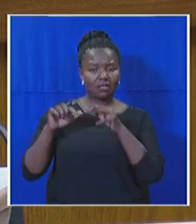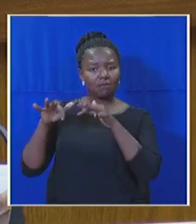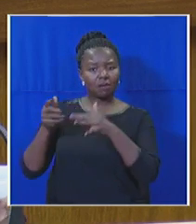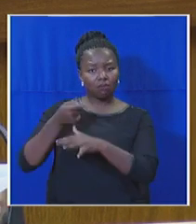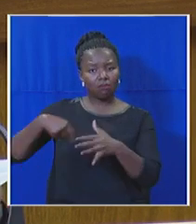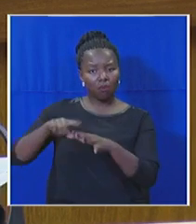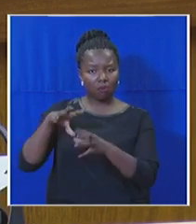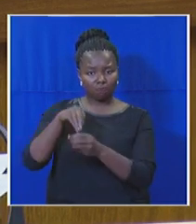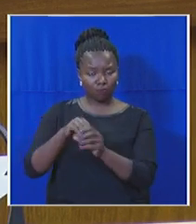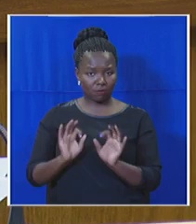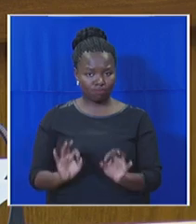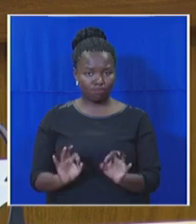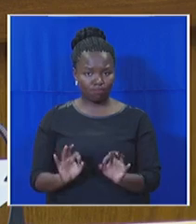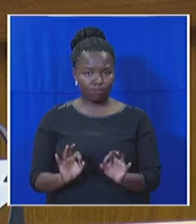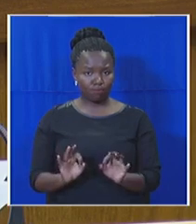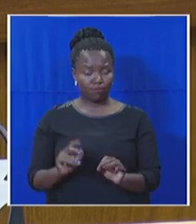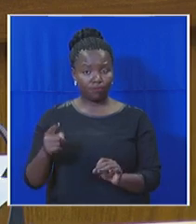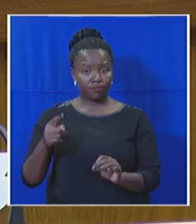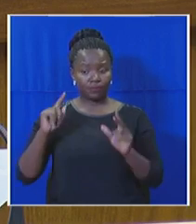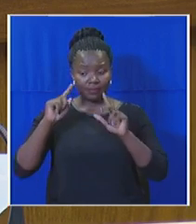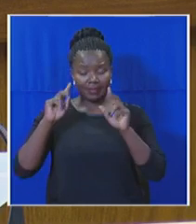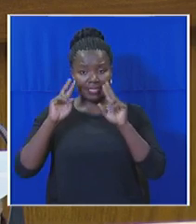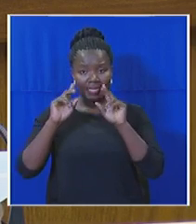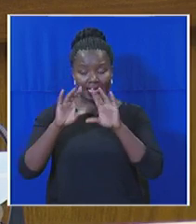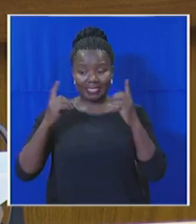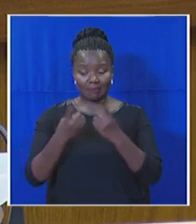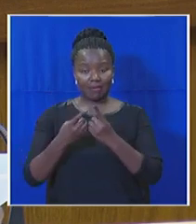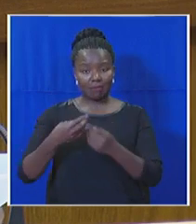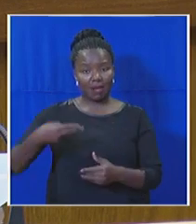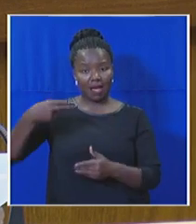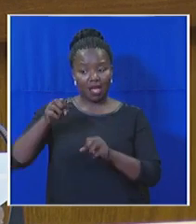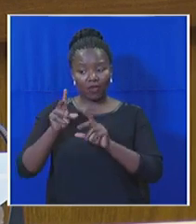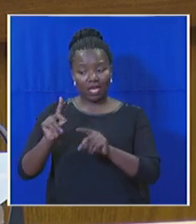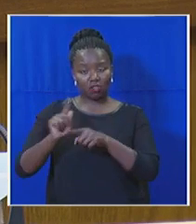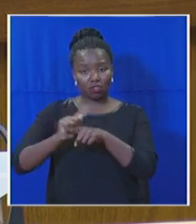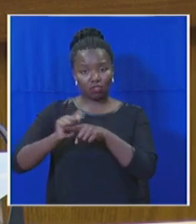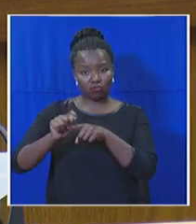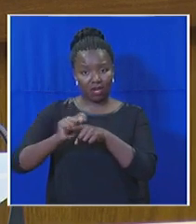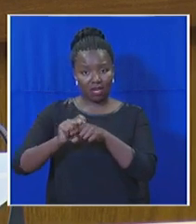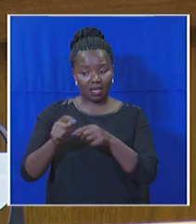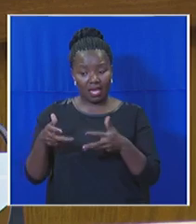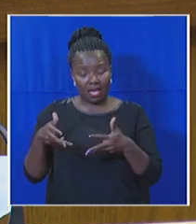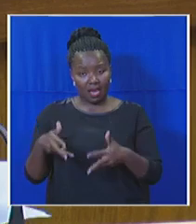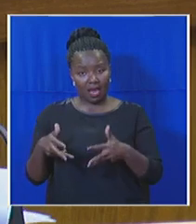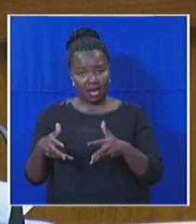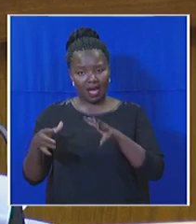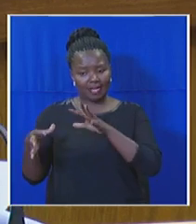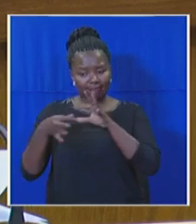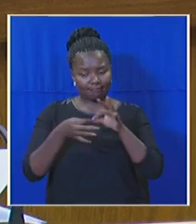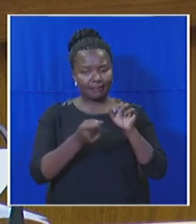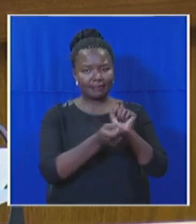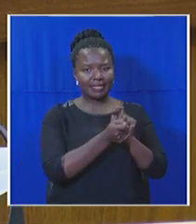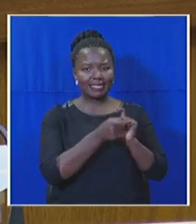The Department of Higher Education and Training is also currently in consultation with the